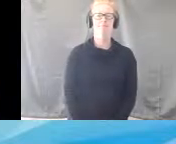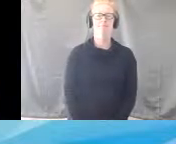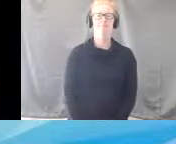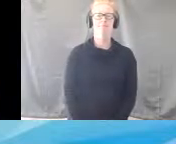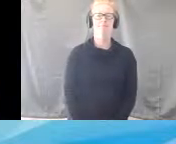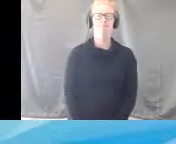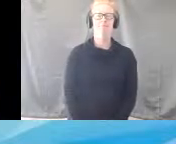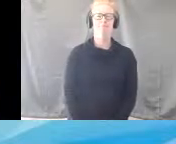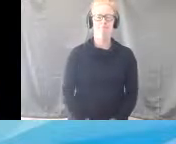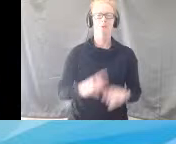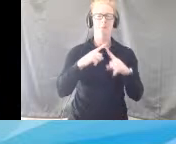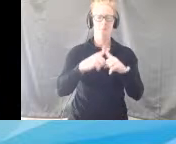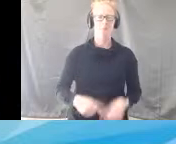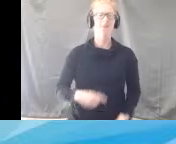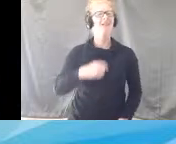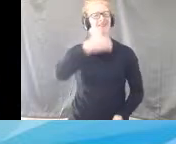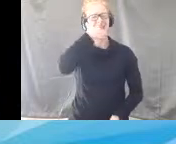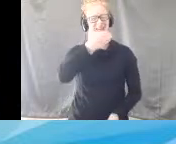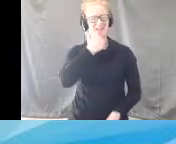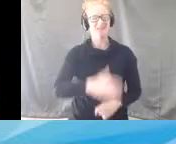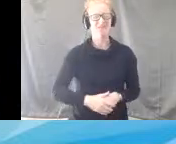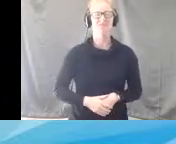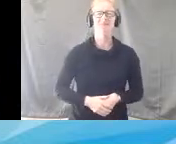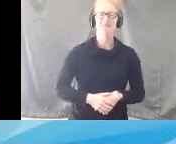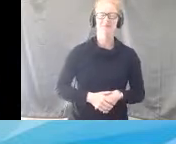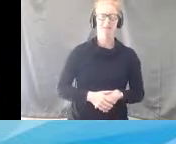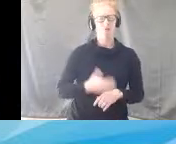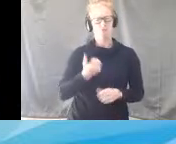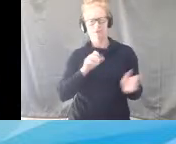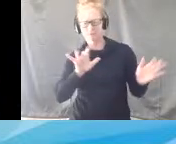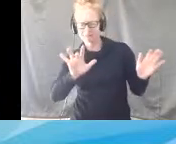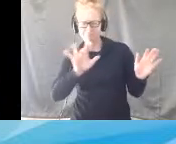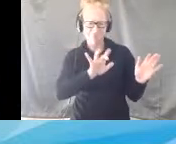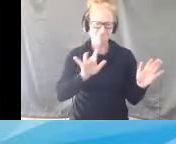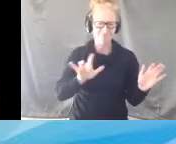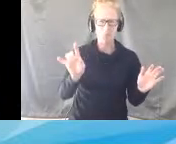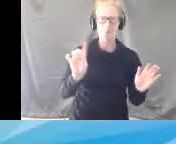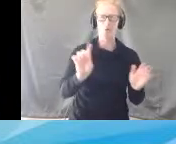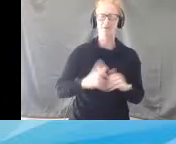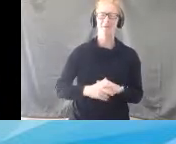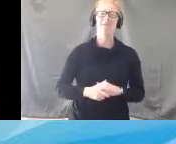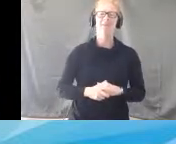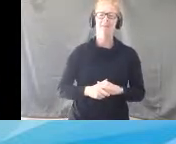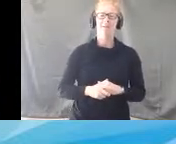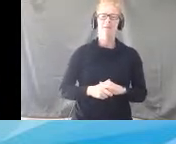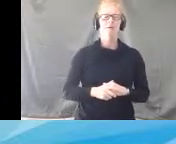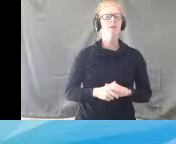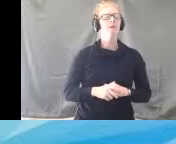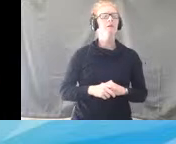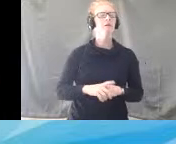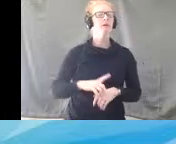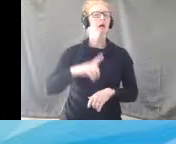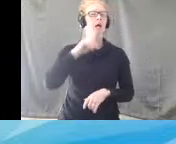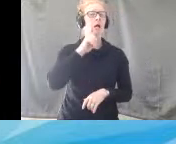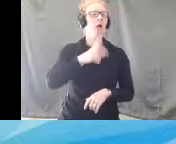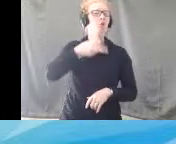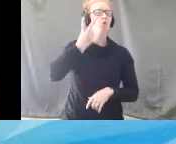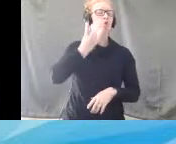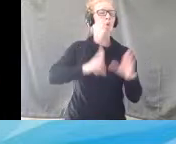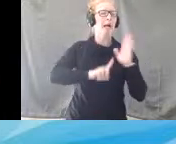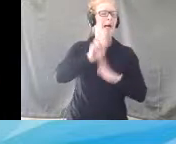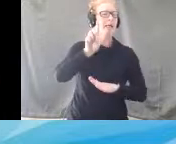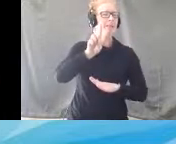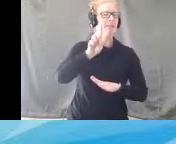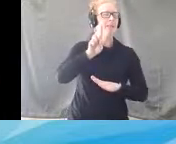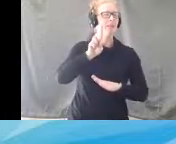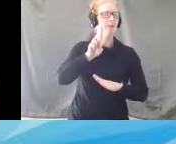You can unmute yourself. Yeah, There thank you. Right. Just finding the button. I heard two different bridge heights. Did I during the